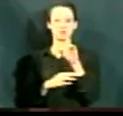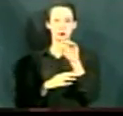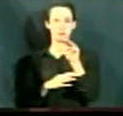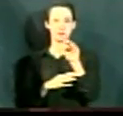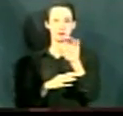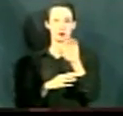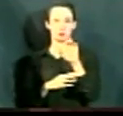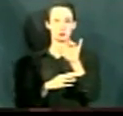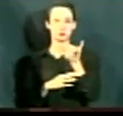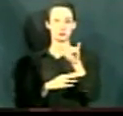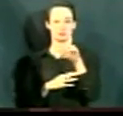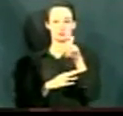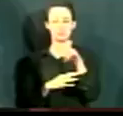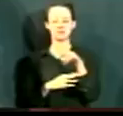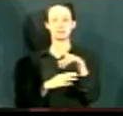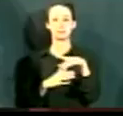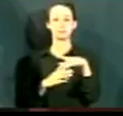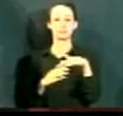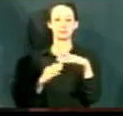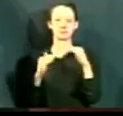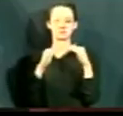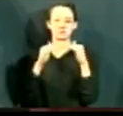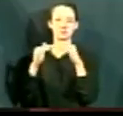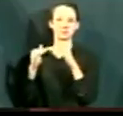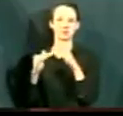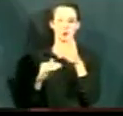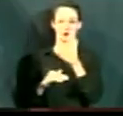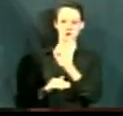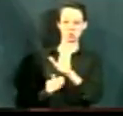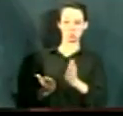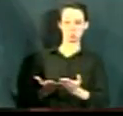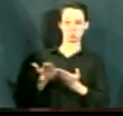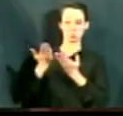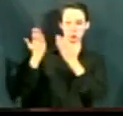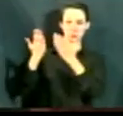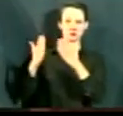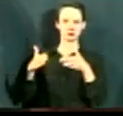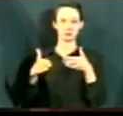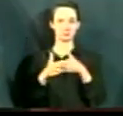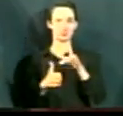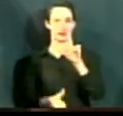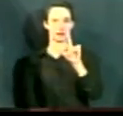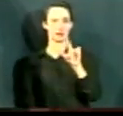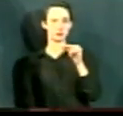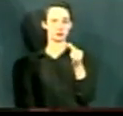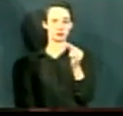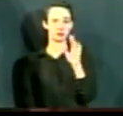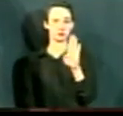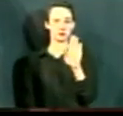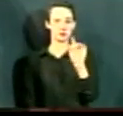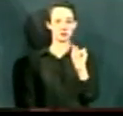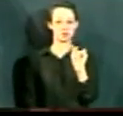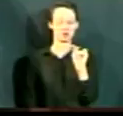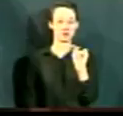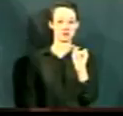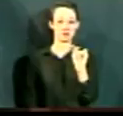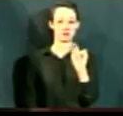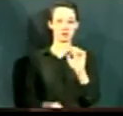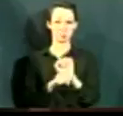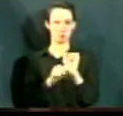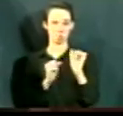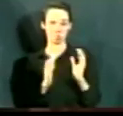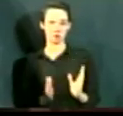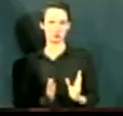Your proposed discriminatory policy against LGBT employees is hurtful and harms the